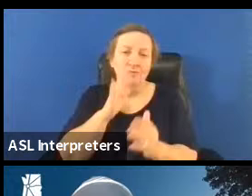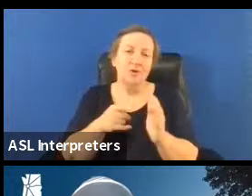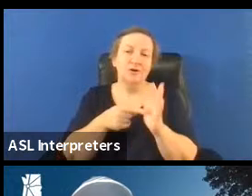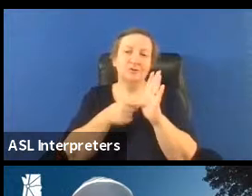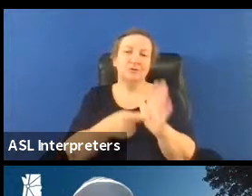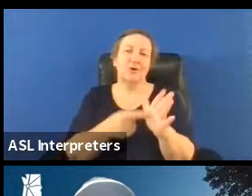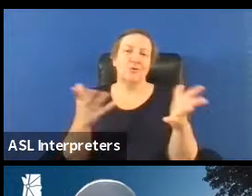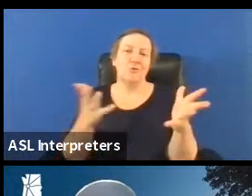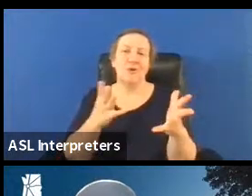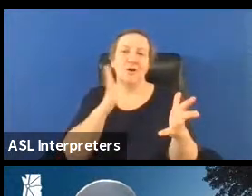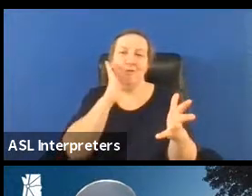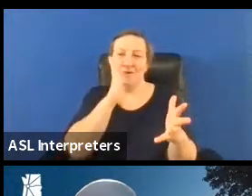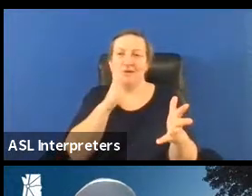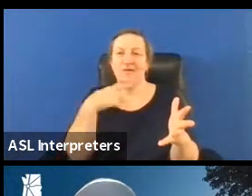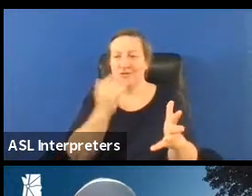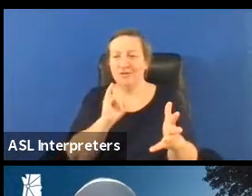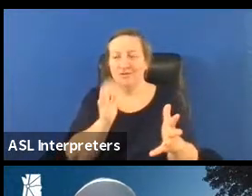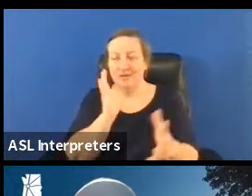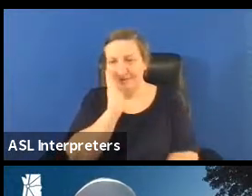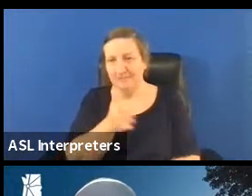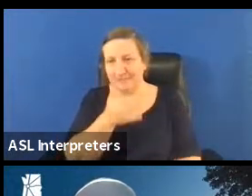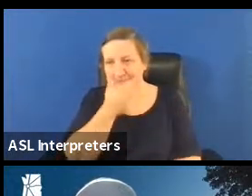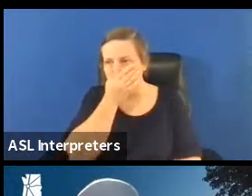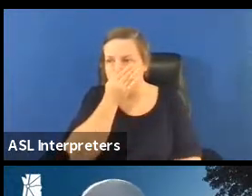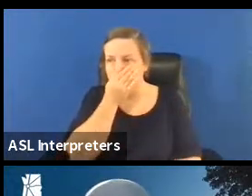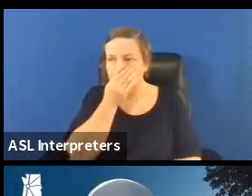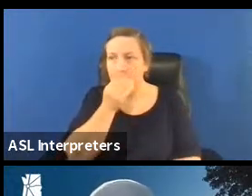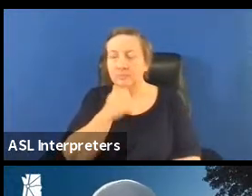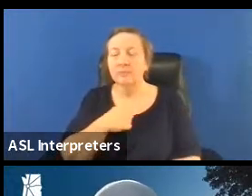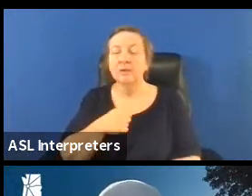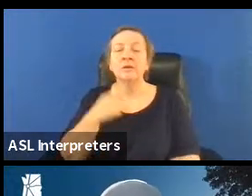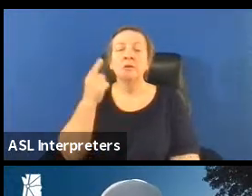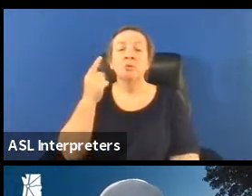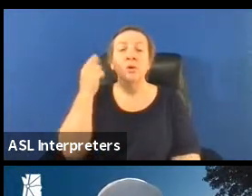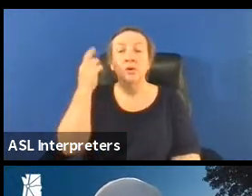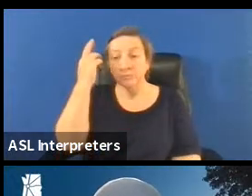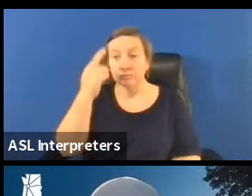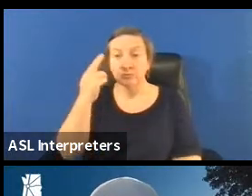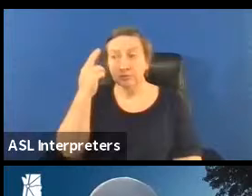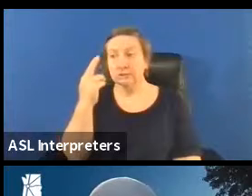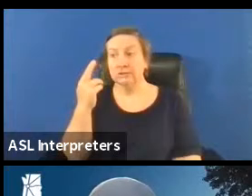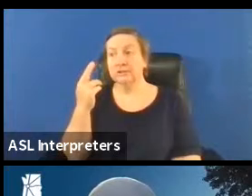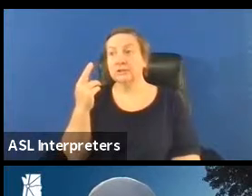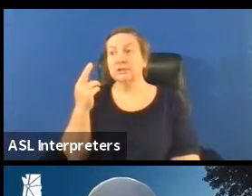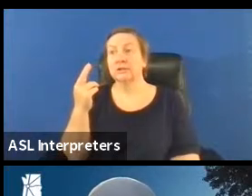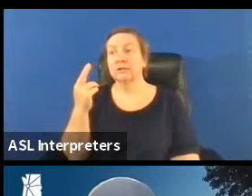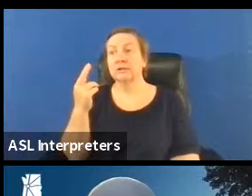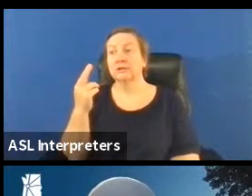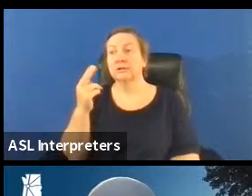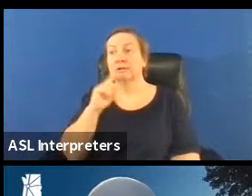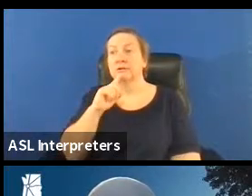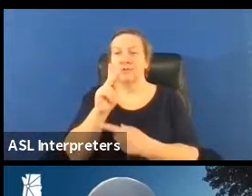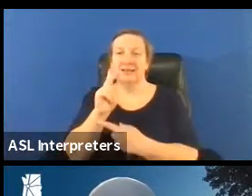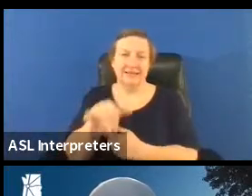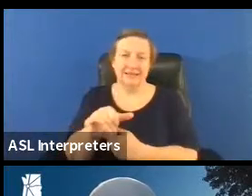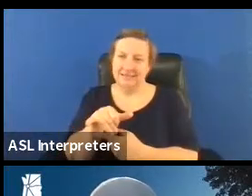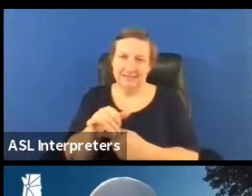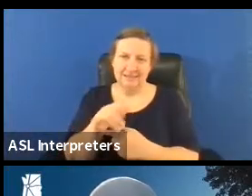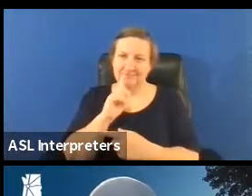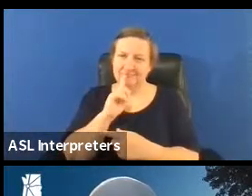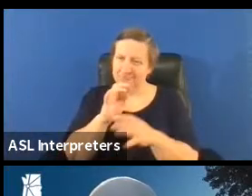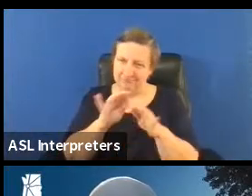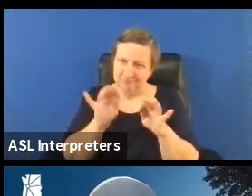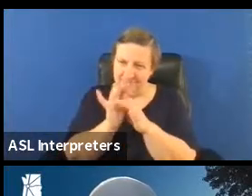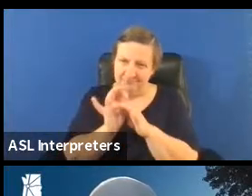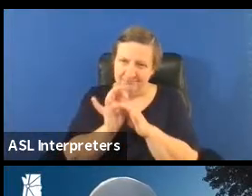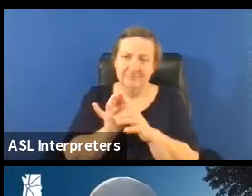what the next steps are. And one of the reasons that this is so key critical, as many of